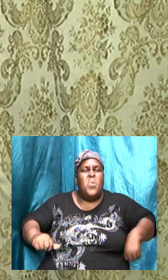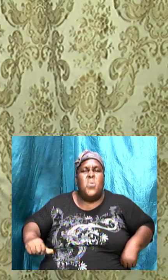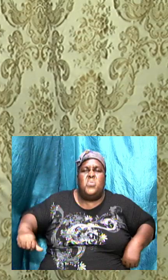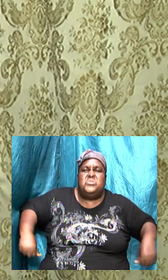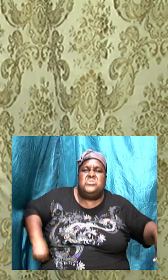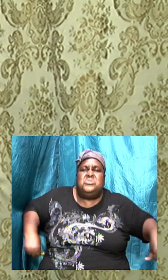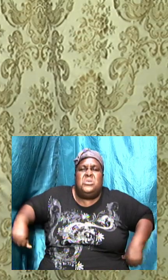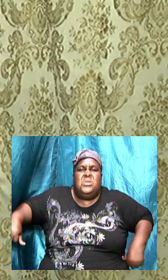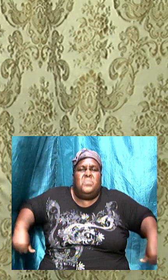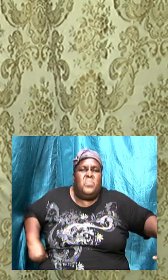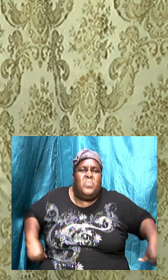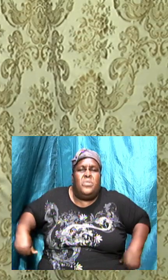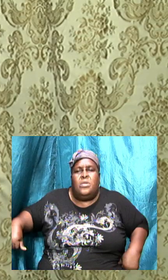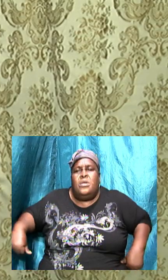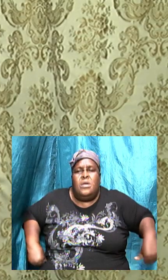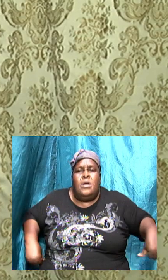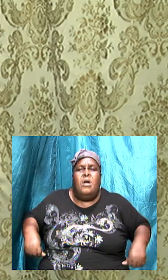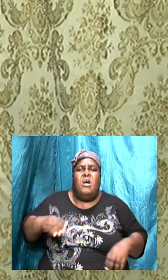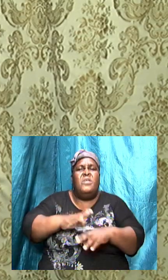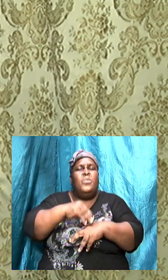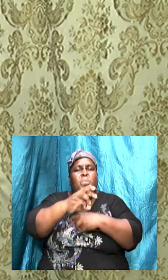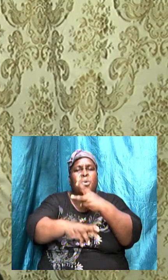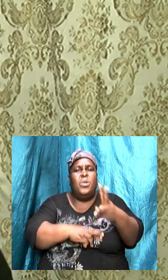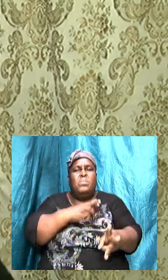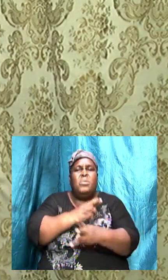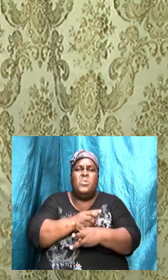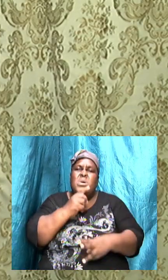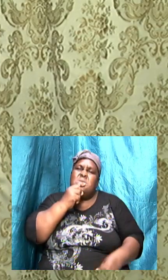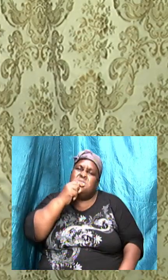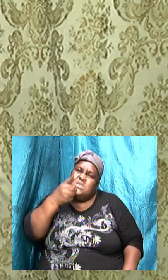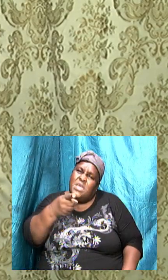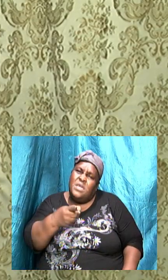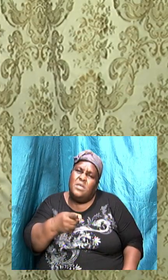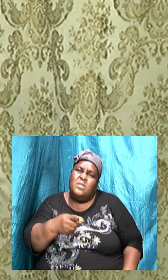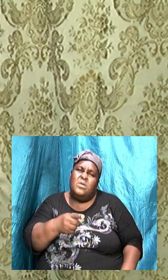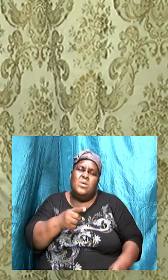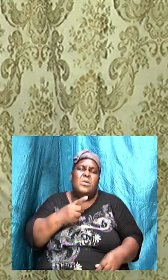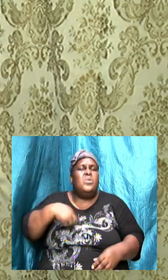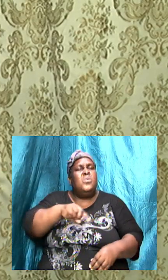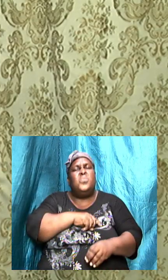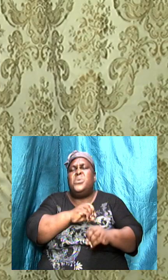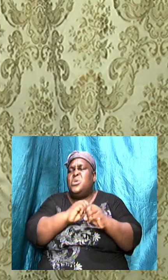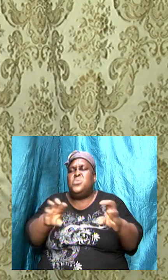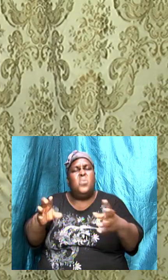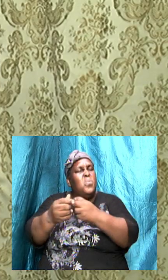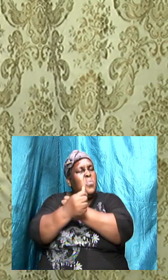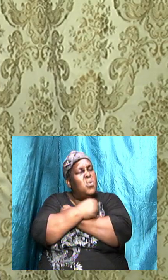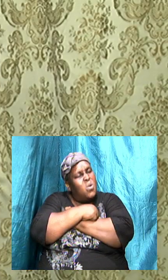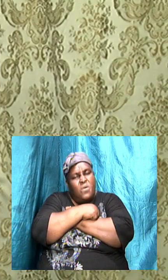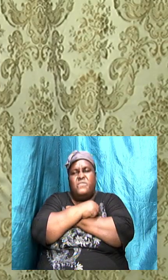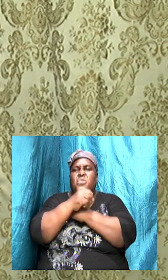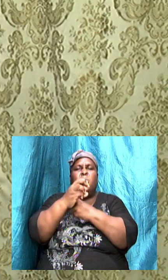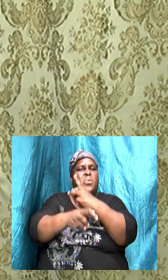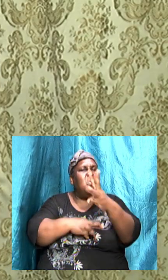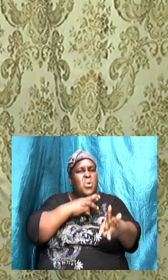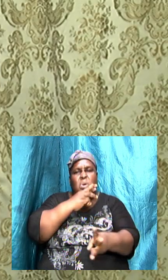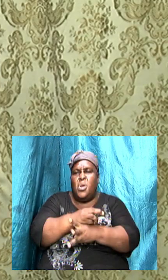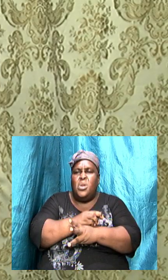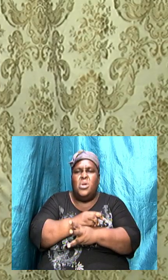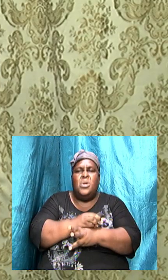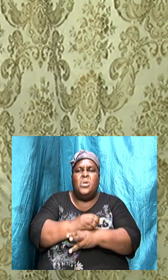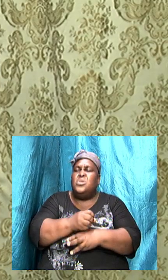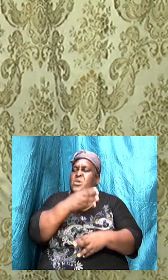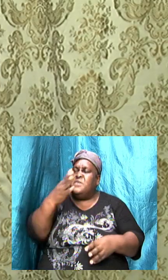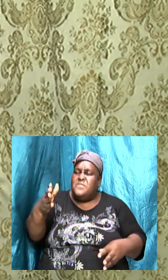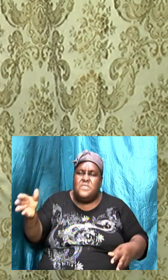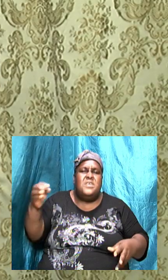just stating a fact because it is biblical. And we don't love the world, nor do we love the things of the world. Those that are in the